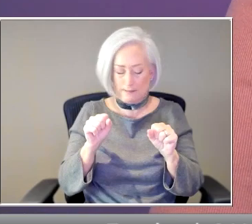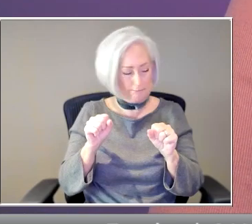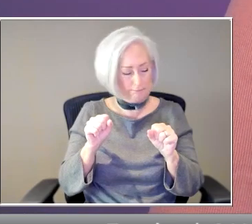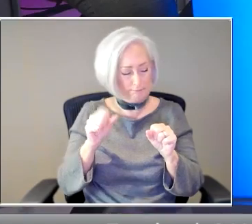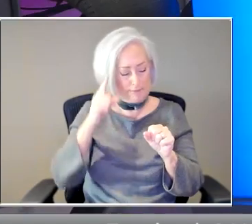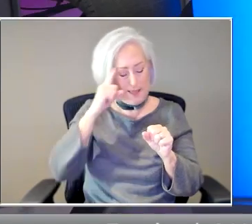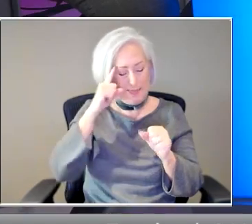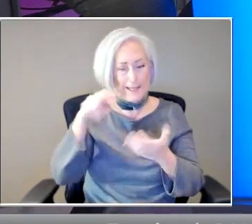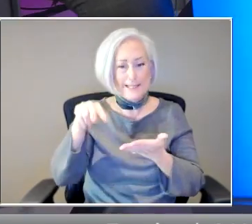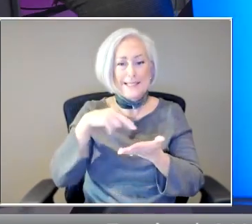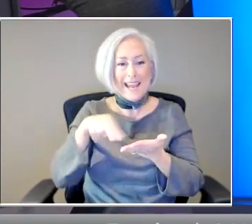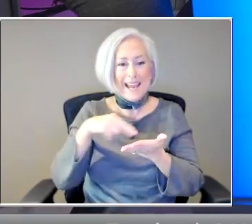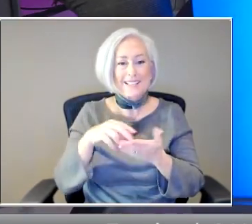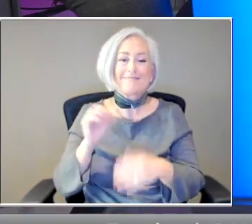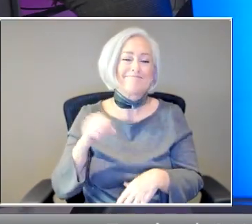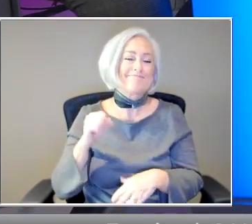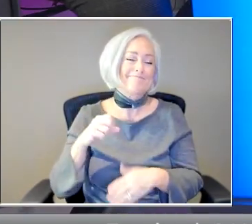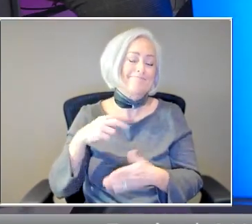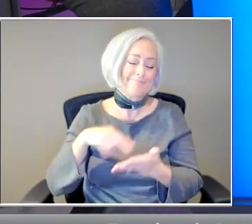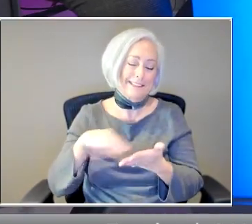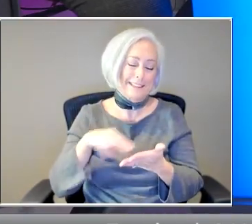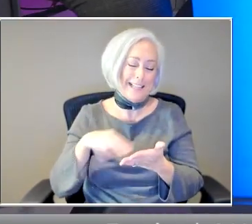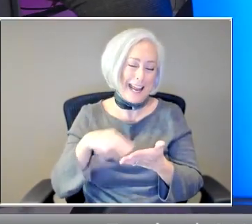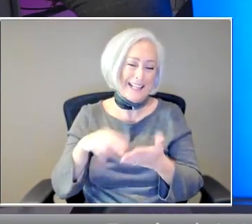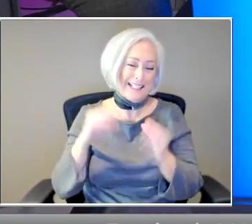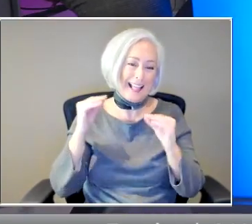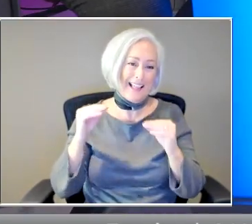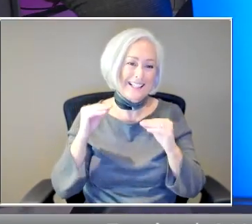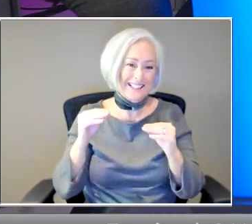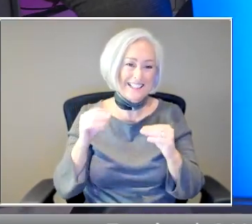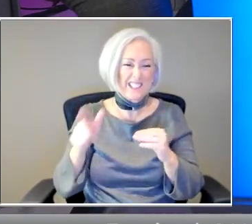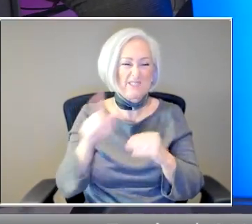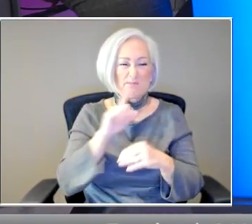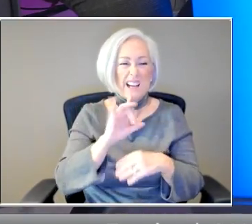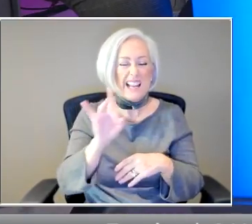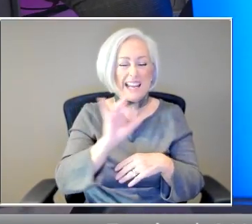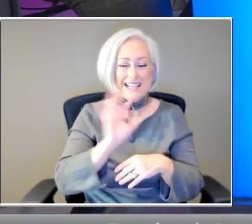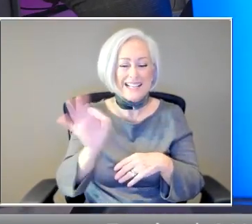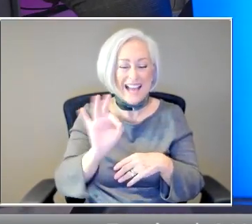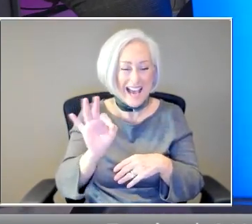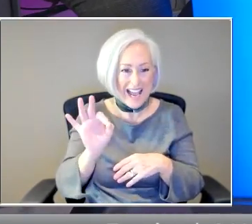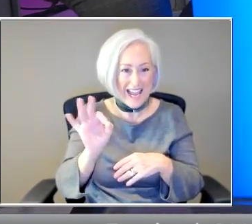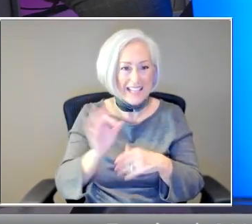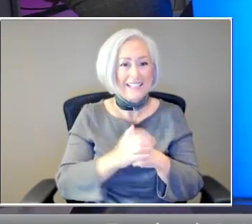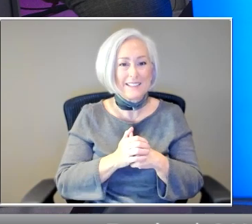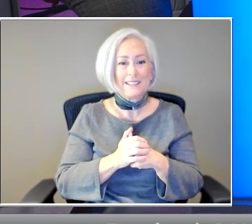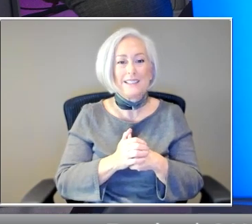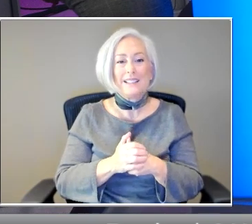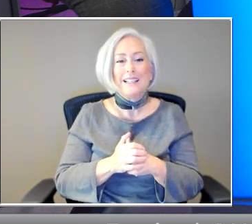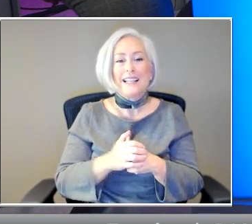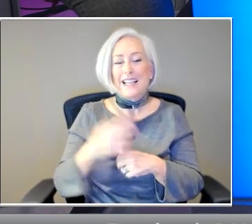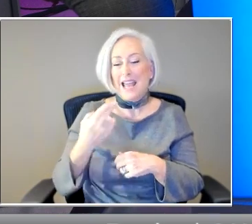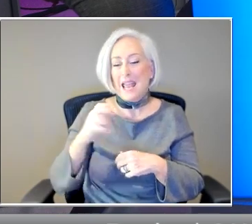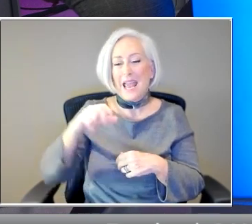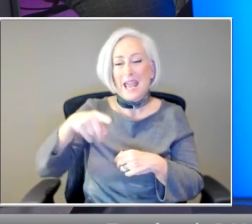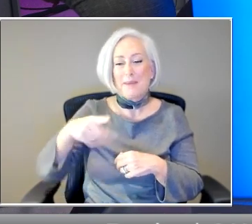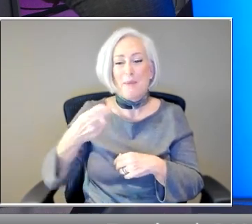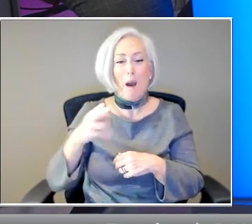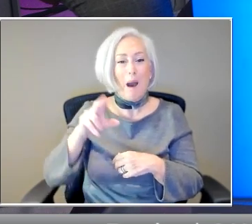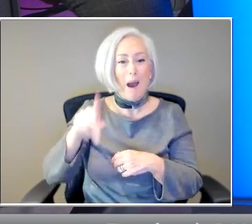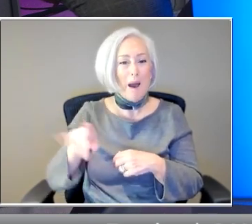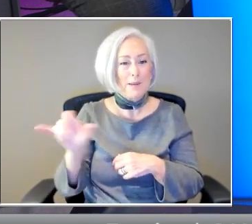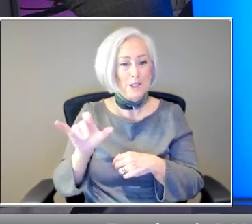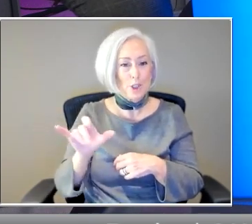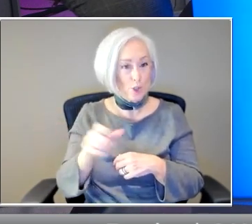was dance. It was dance, and she was about 8 or 9 years old. So It was hip hop too. Oh, how are you? Are you good? Did not